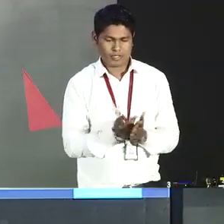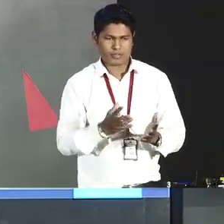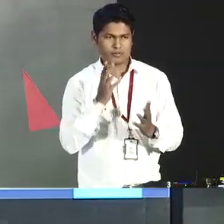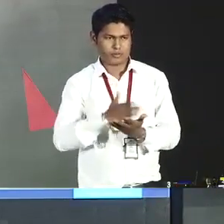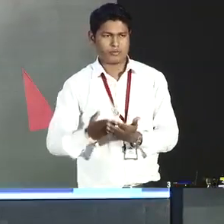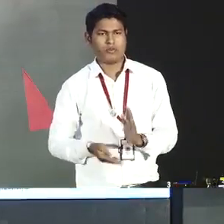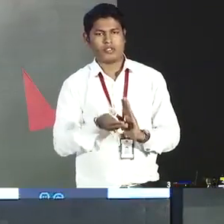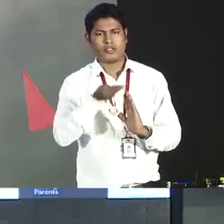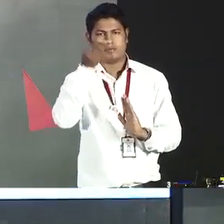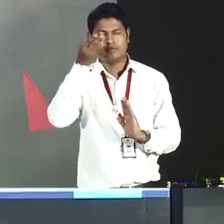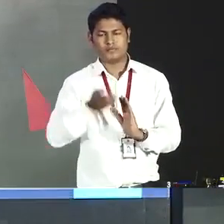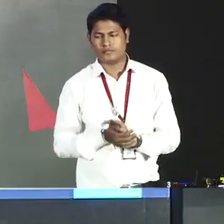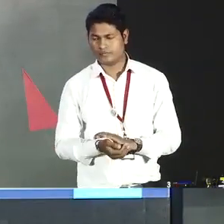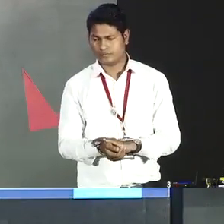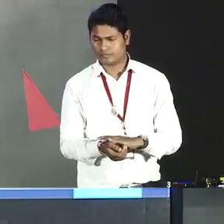growing up.